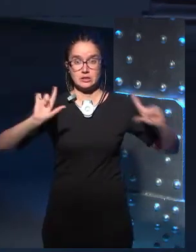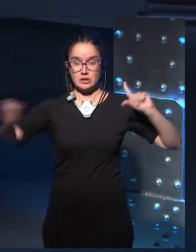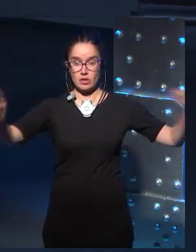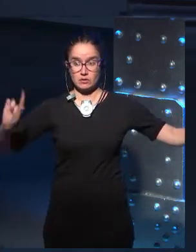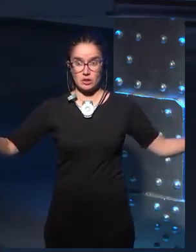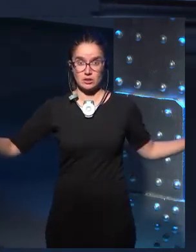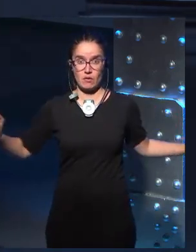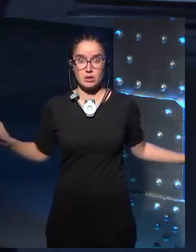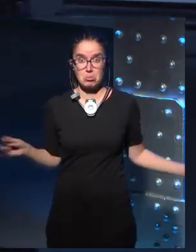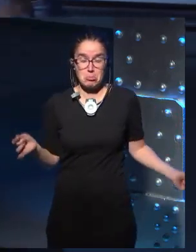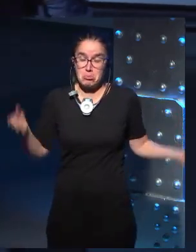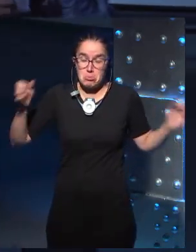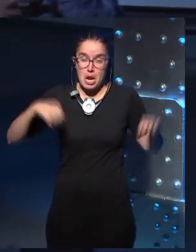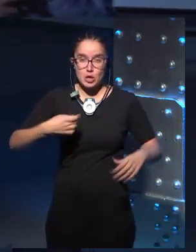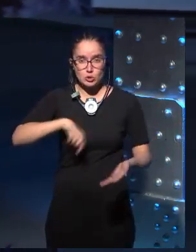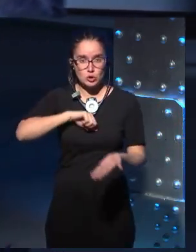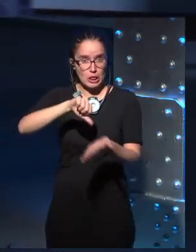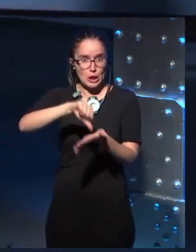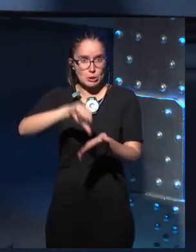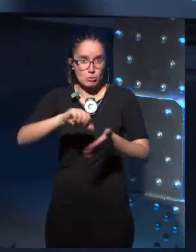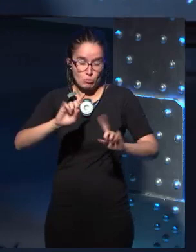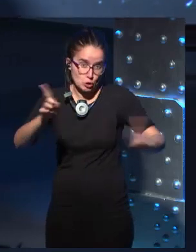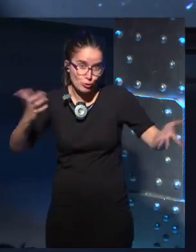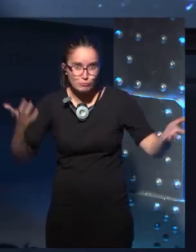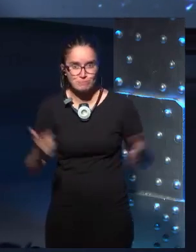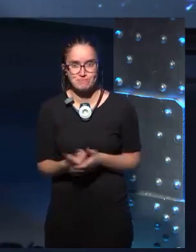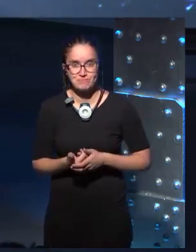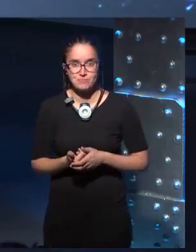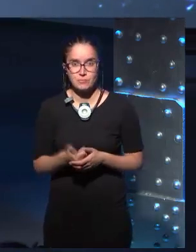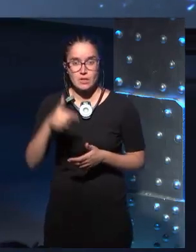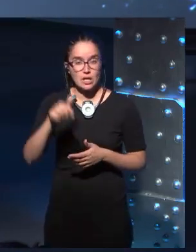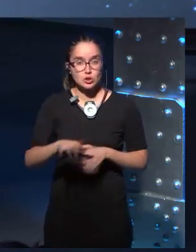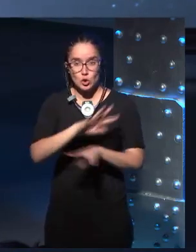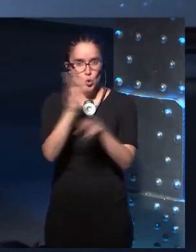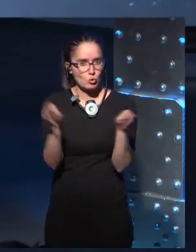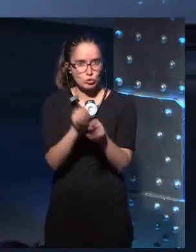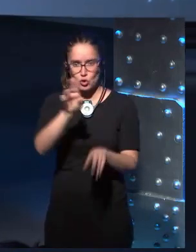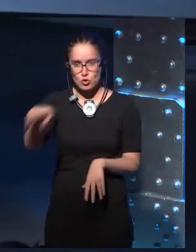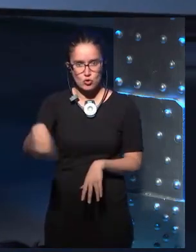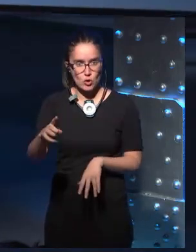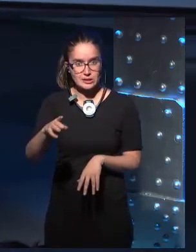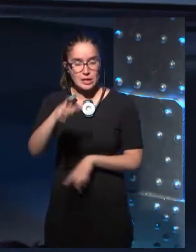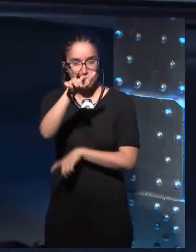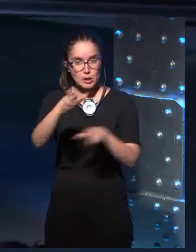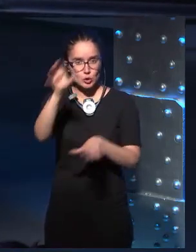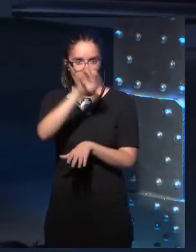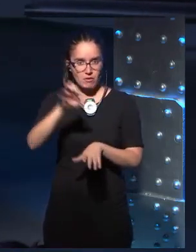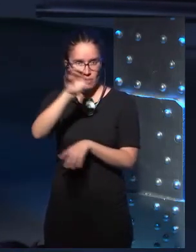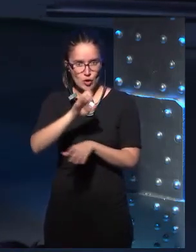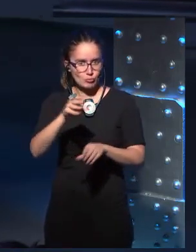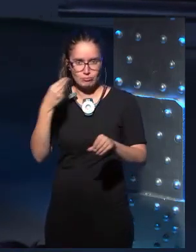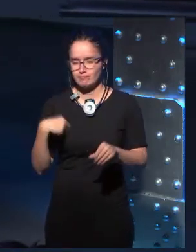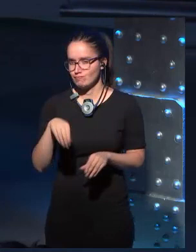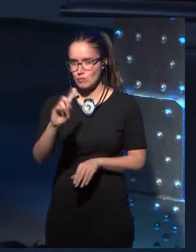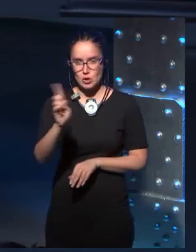but you're at the center. Well, that's not the conclusion that the scientists got to. What they thought